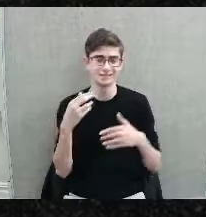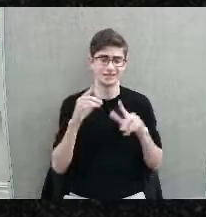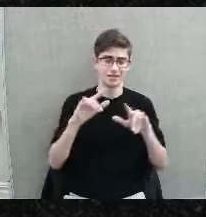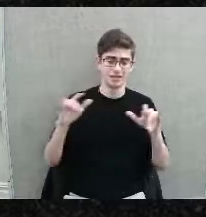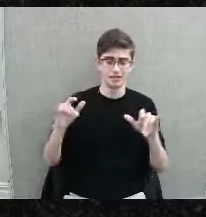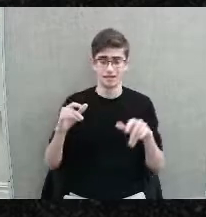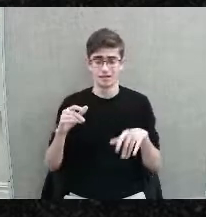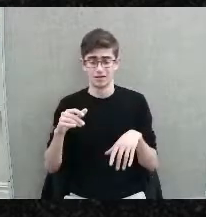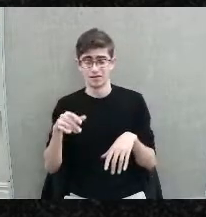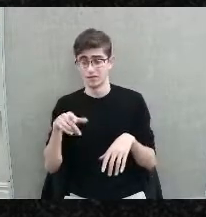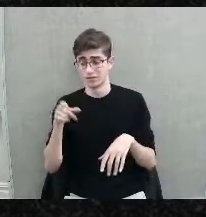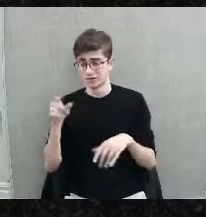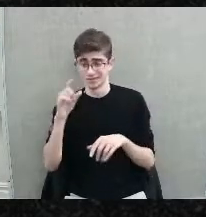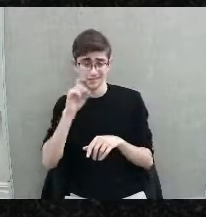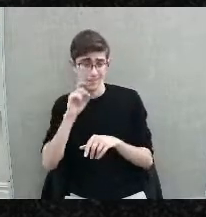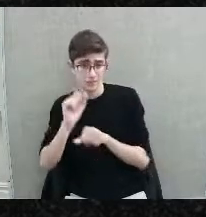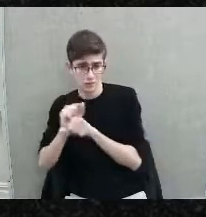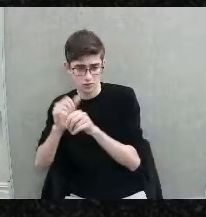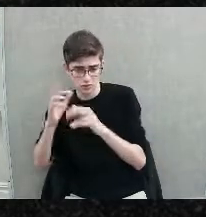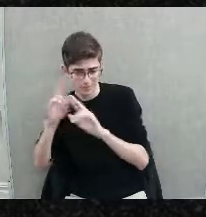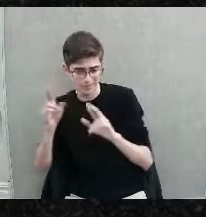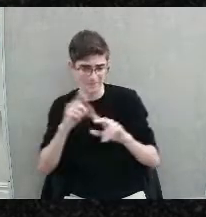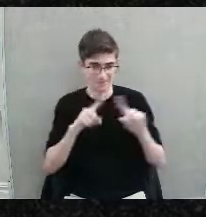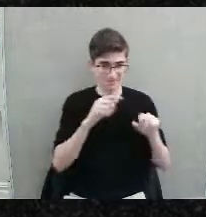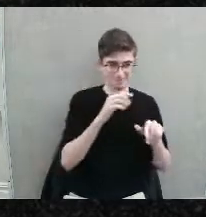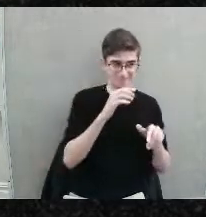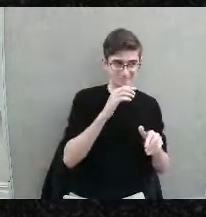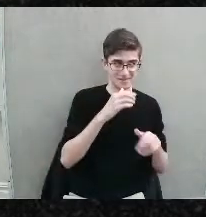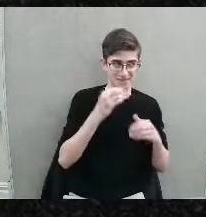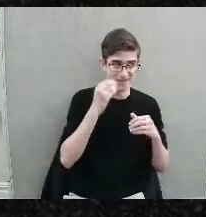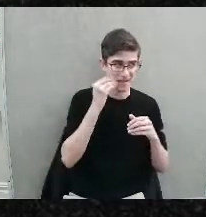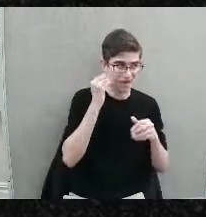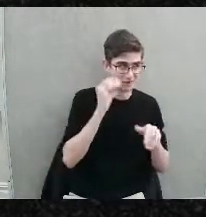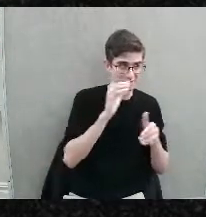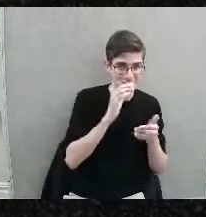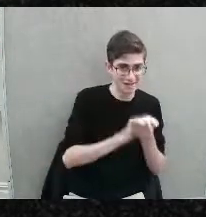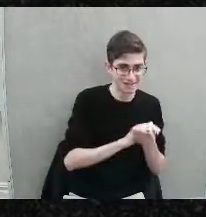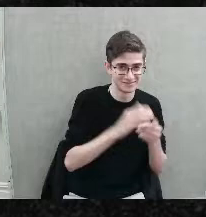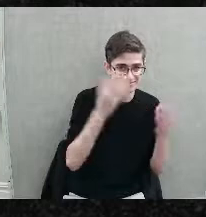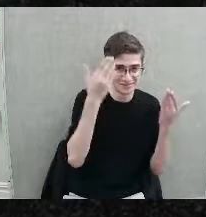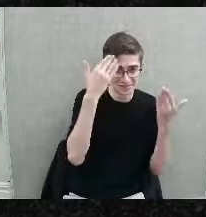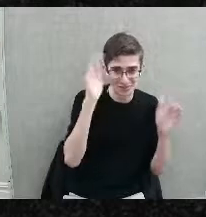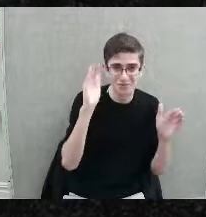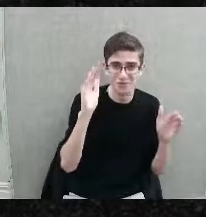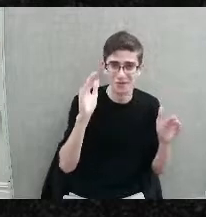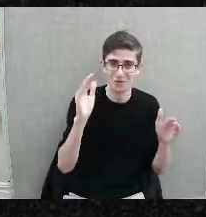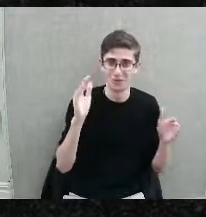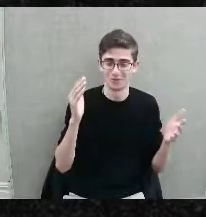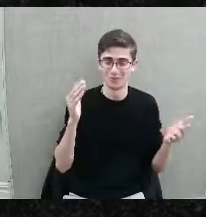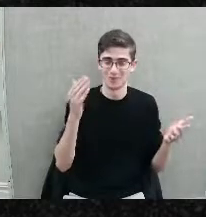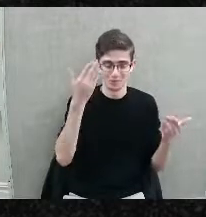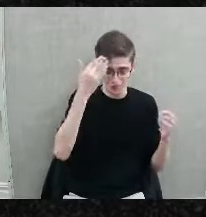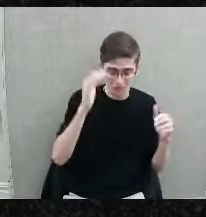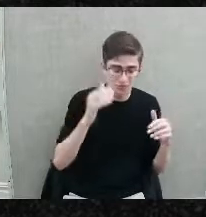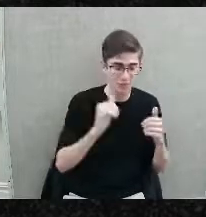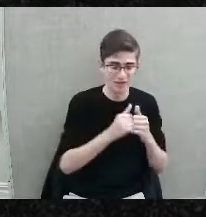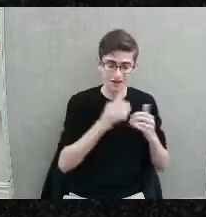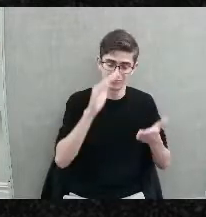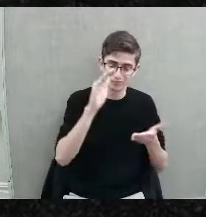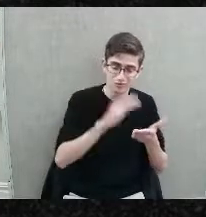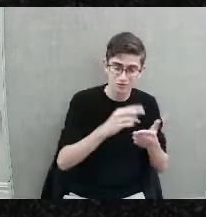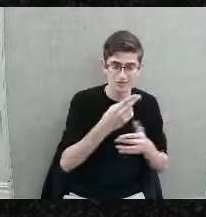HIV. Women don't, they're not considered risk, on risk of